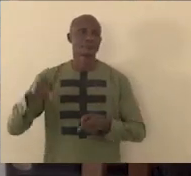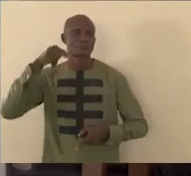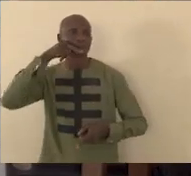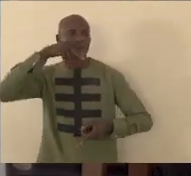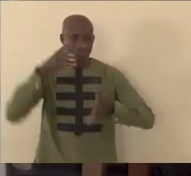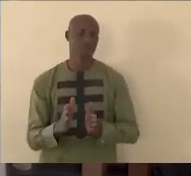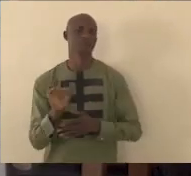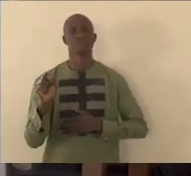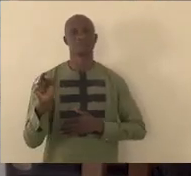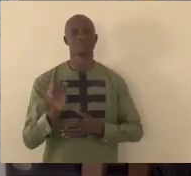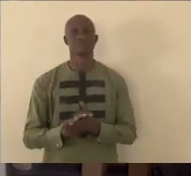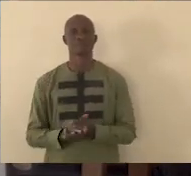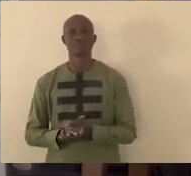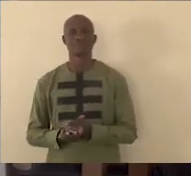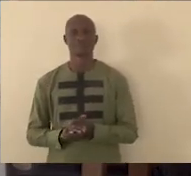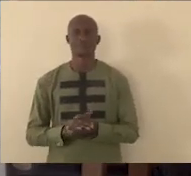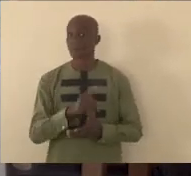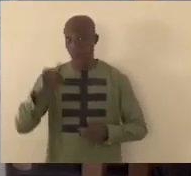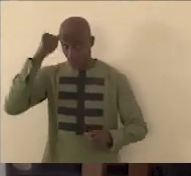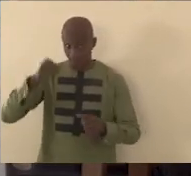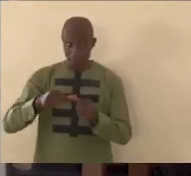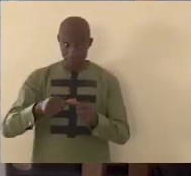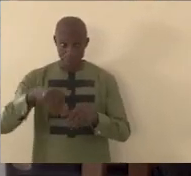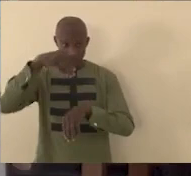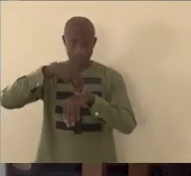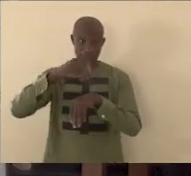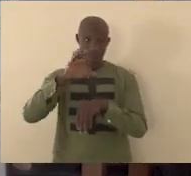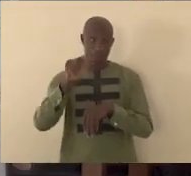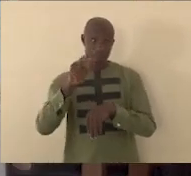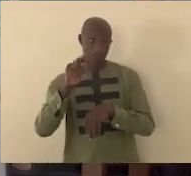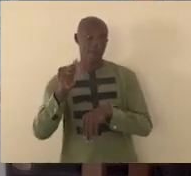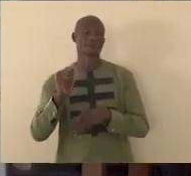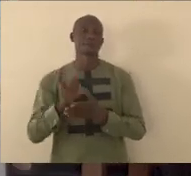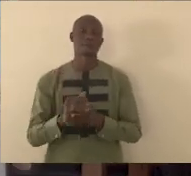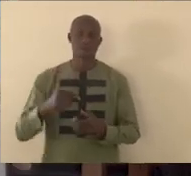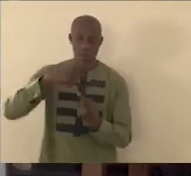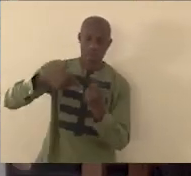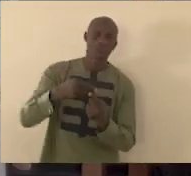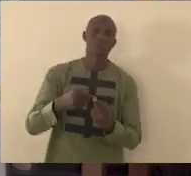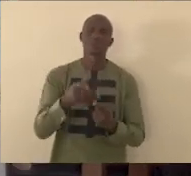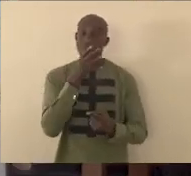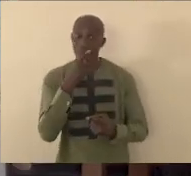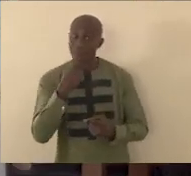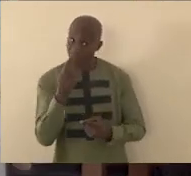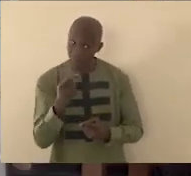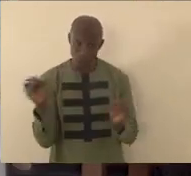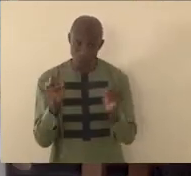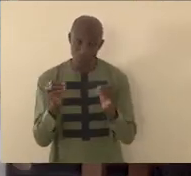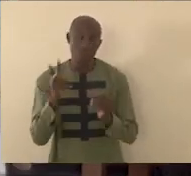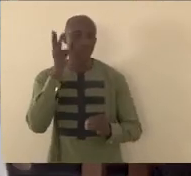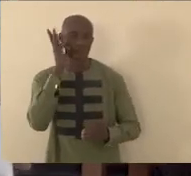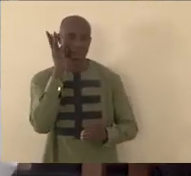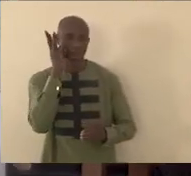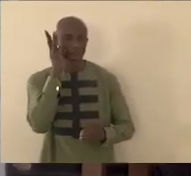Nigerian citizens? You recall at Cana in Galilee, when Mary saw that they had run out of